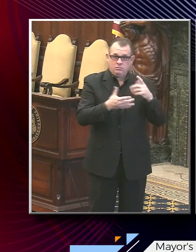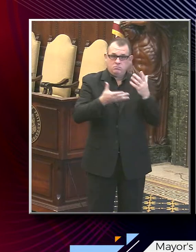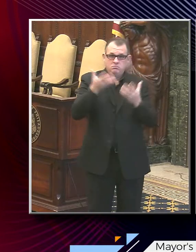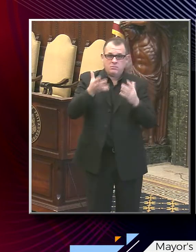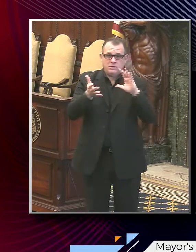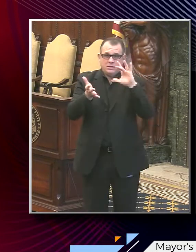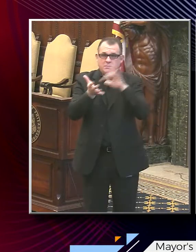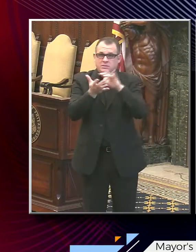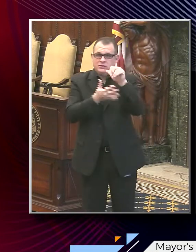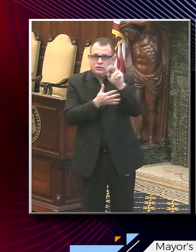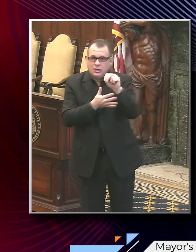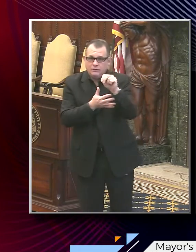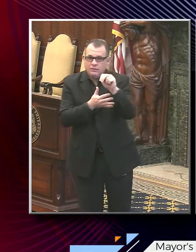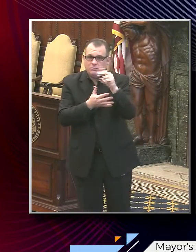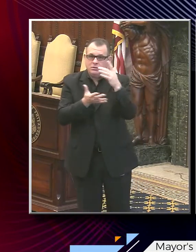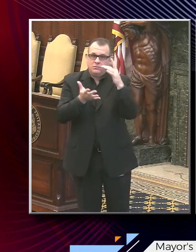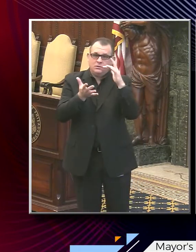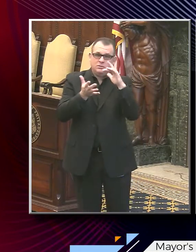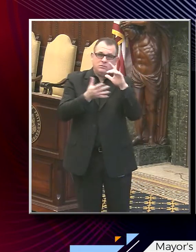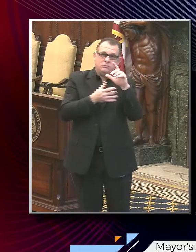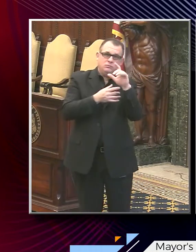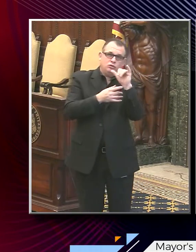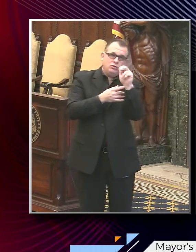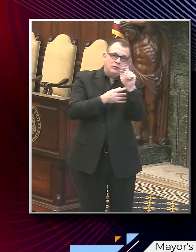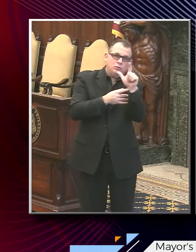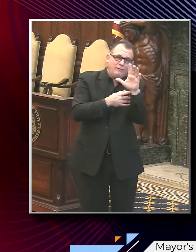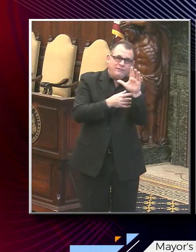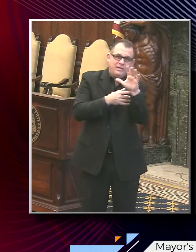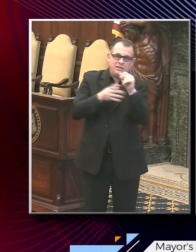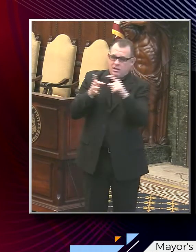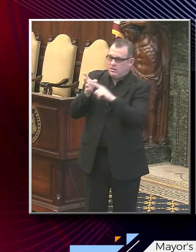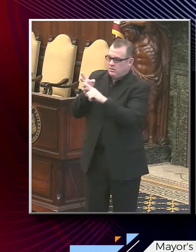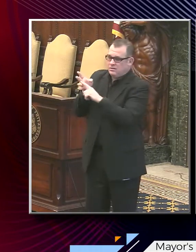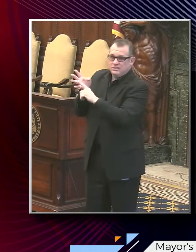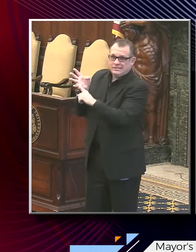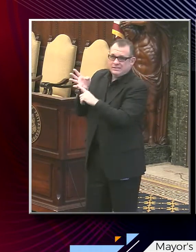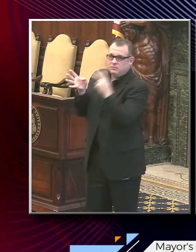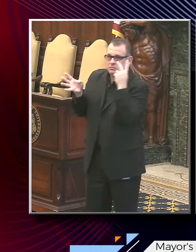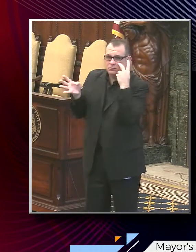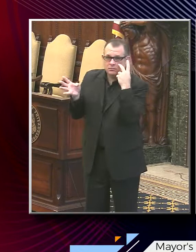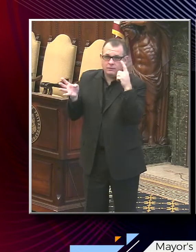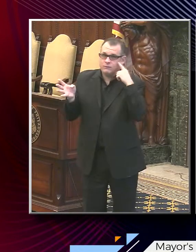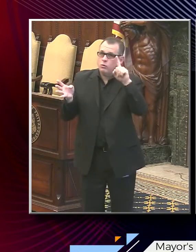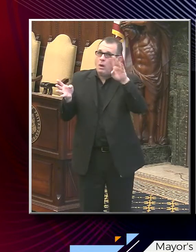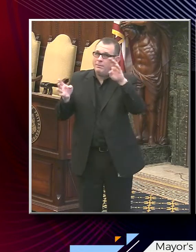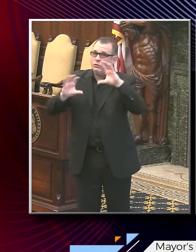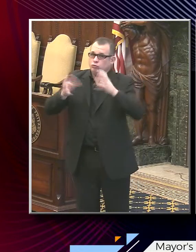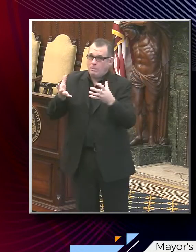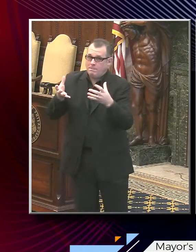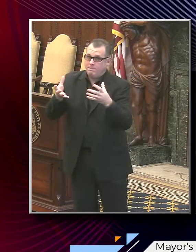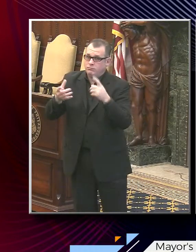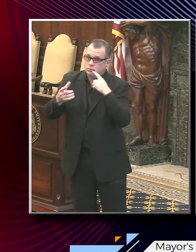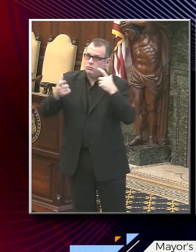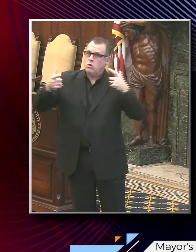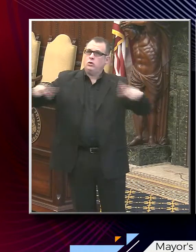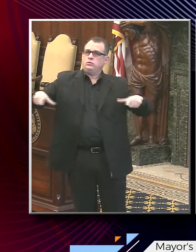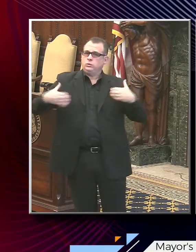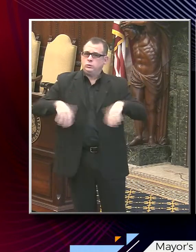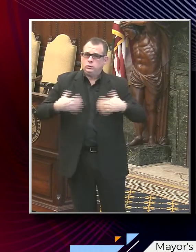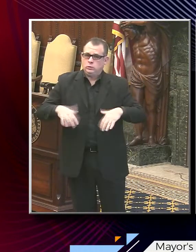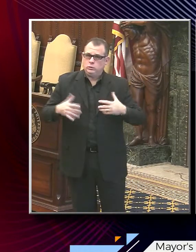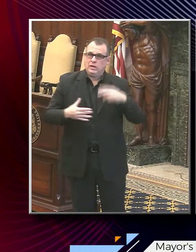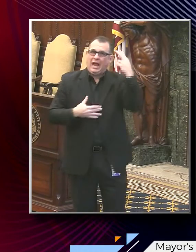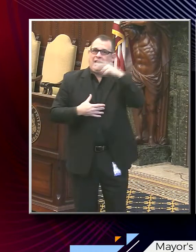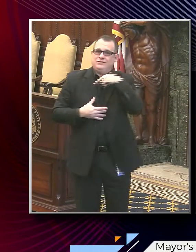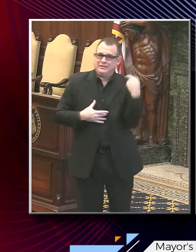sometime in late January, maybe the week of January 25th. Now, the phase 1B group is a large group, especially because of those people